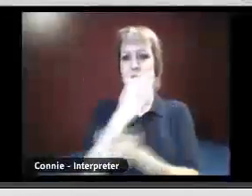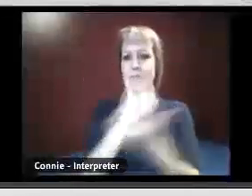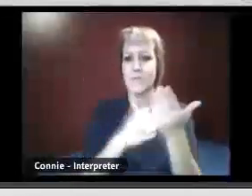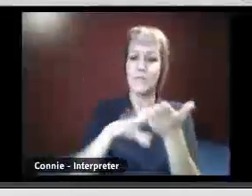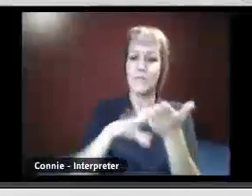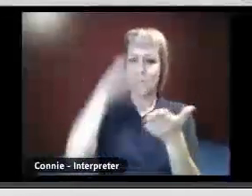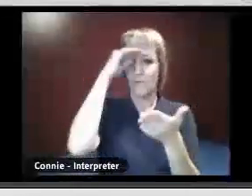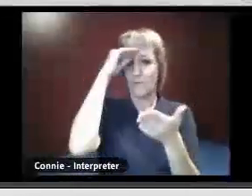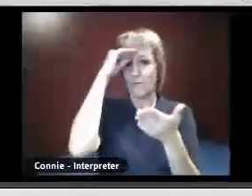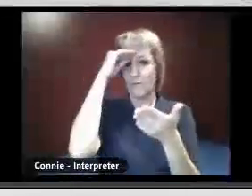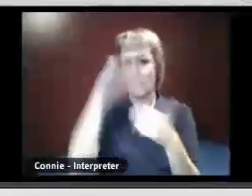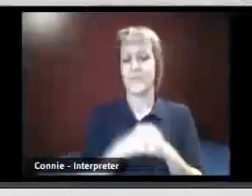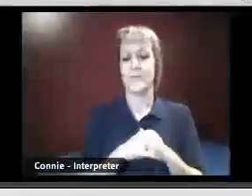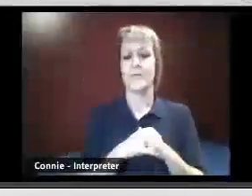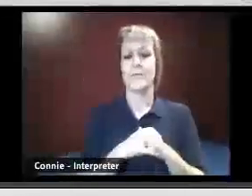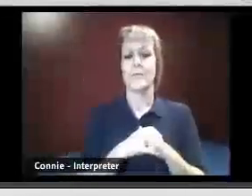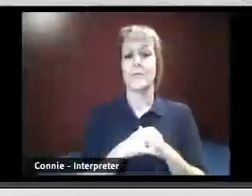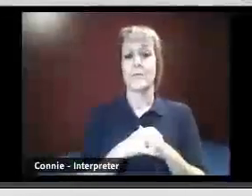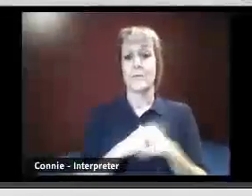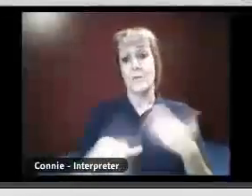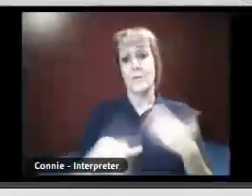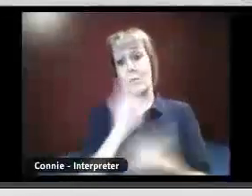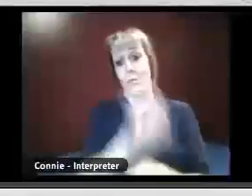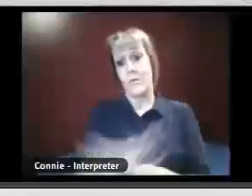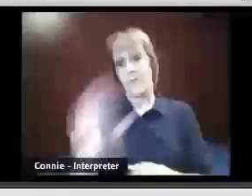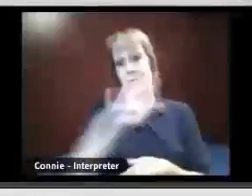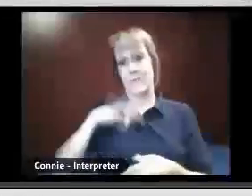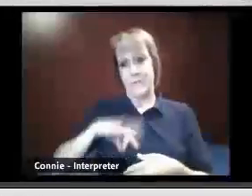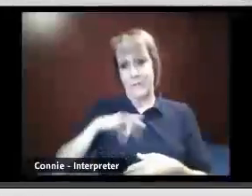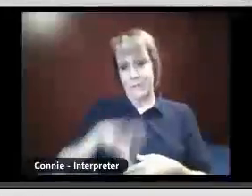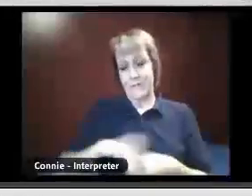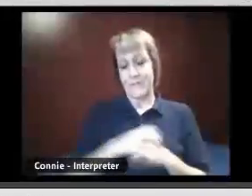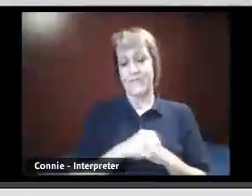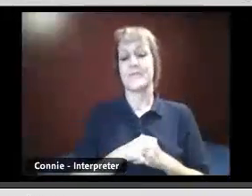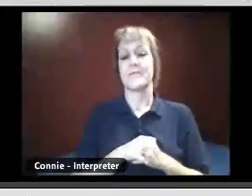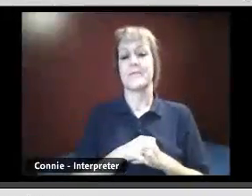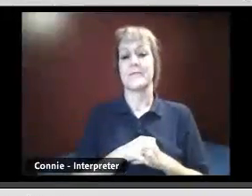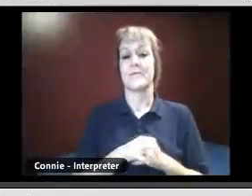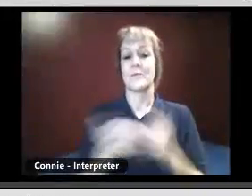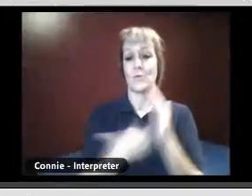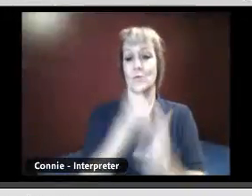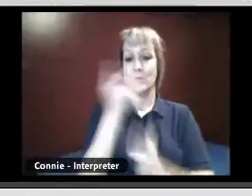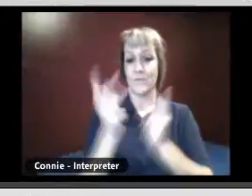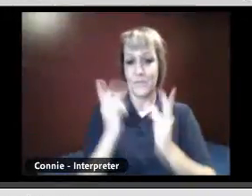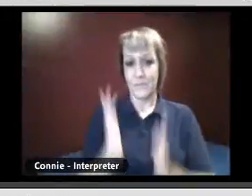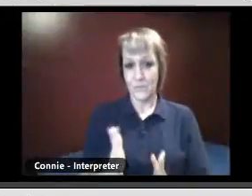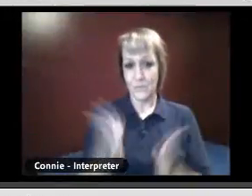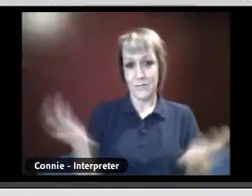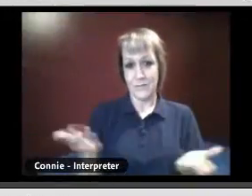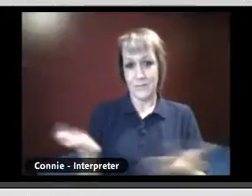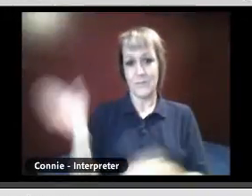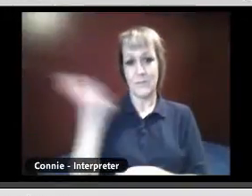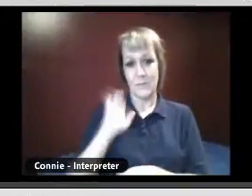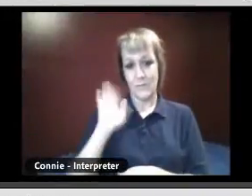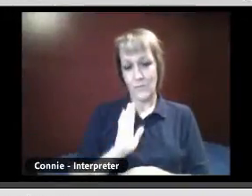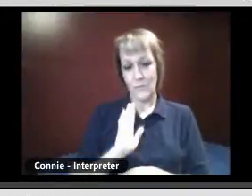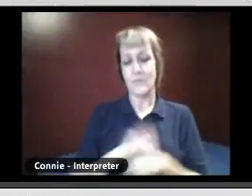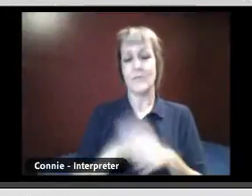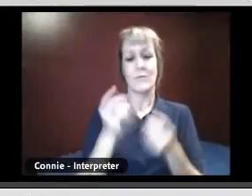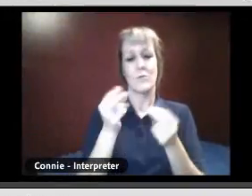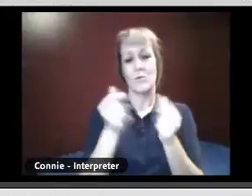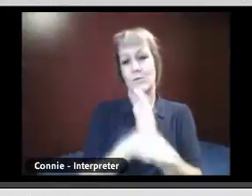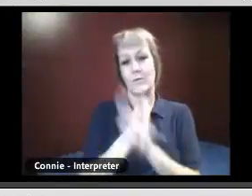about. So for everybody's benefit, um, new visitors or those who have been here before, just want to do a quick